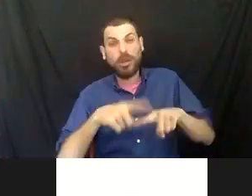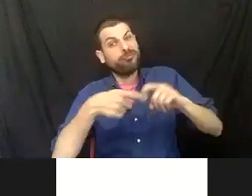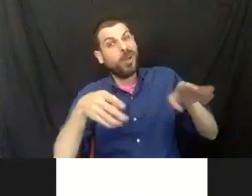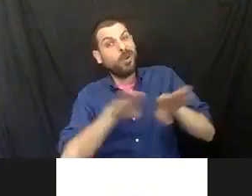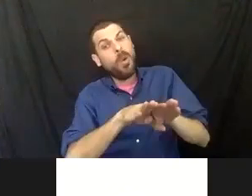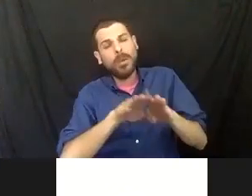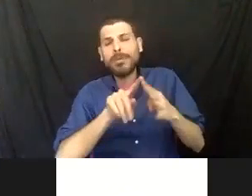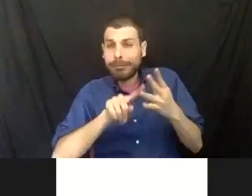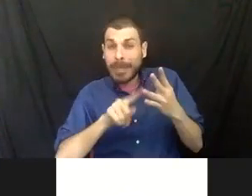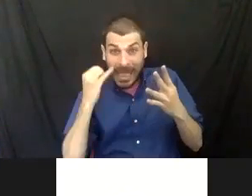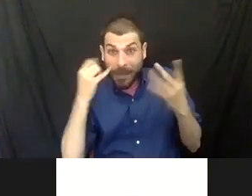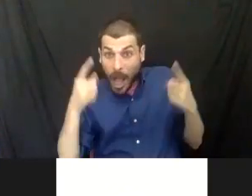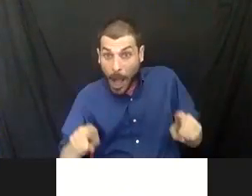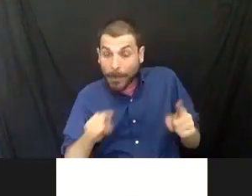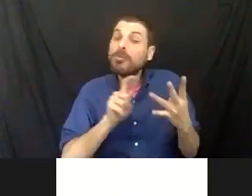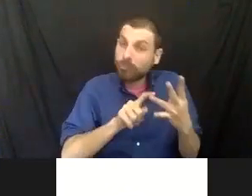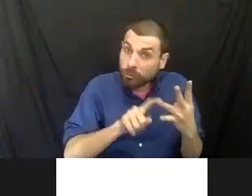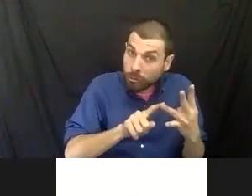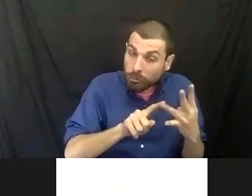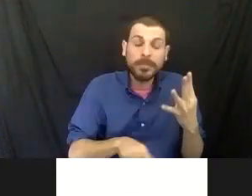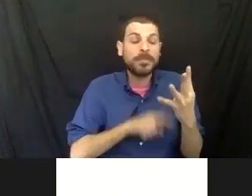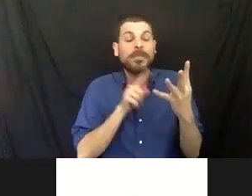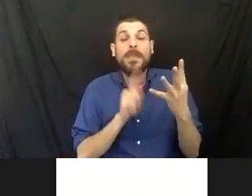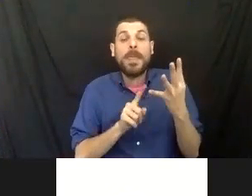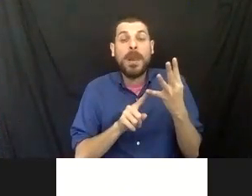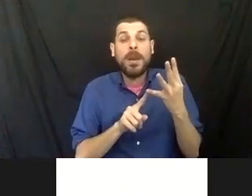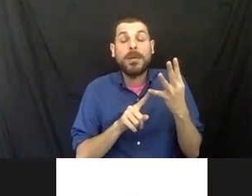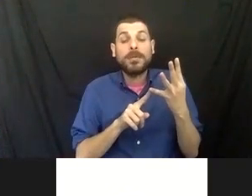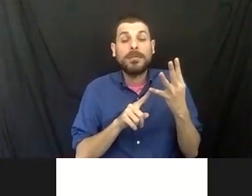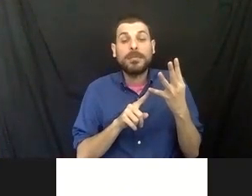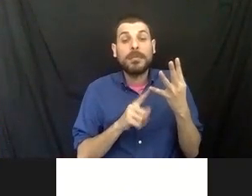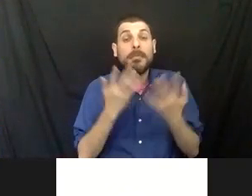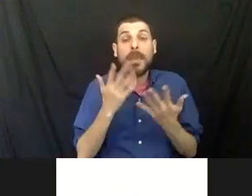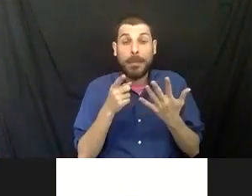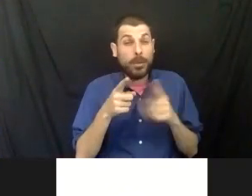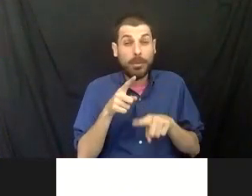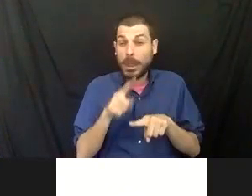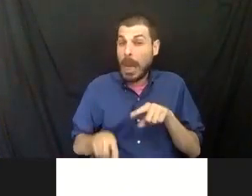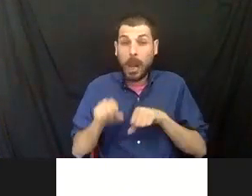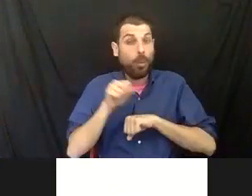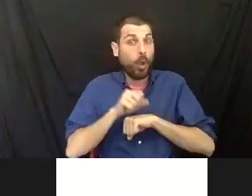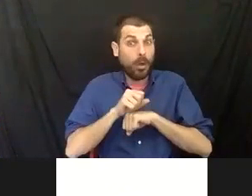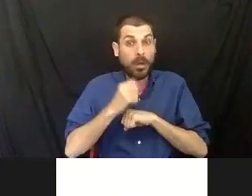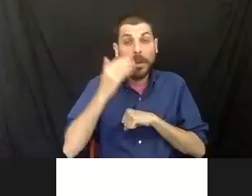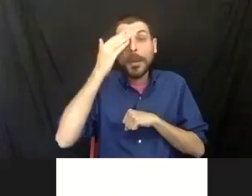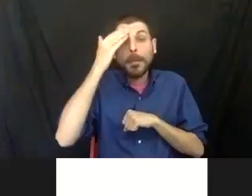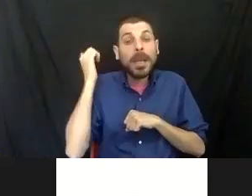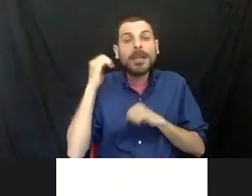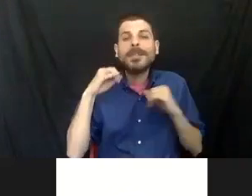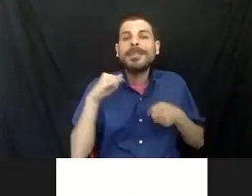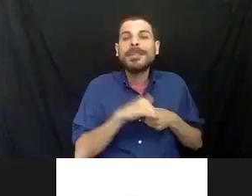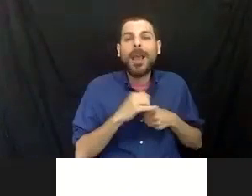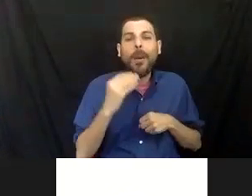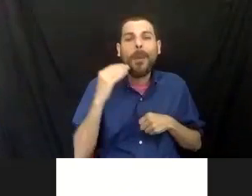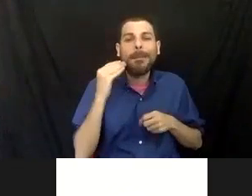officials. This also includes if a person is unable to work because they have to stay home to care for a sick